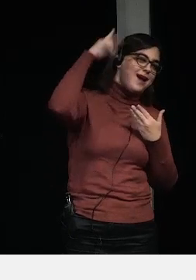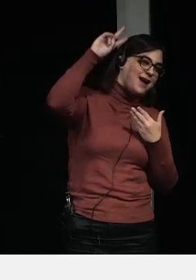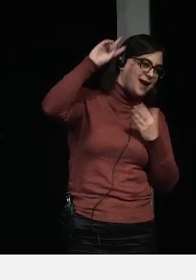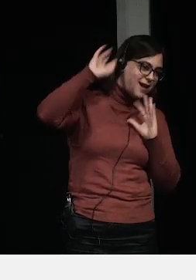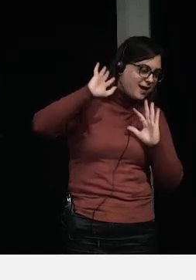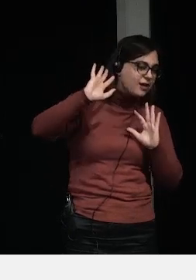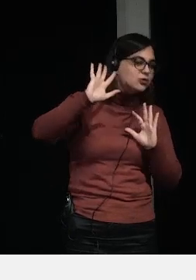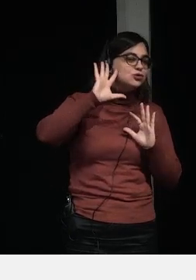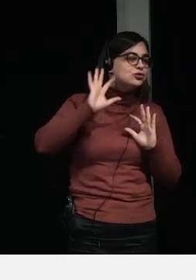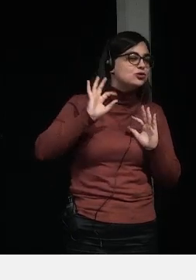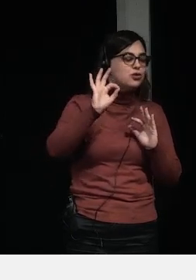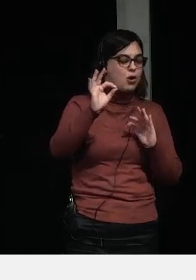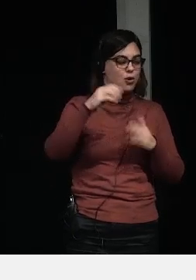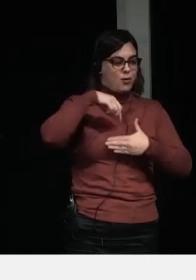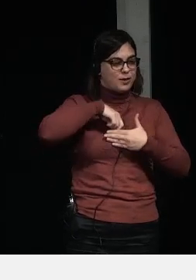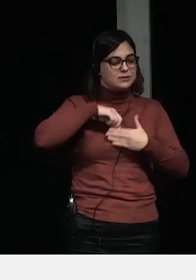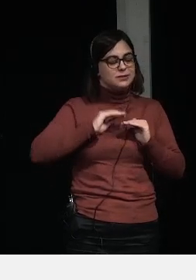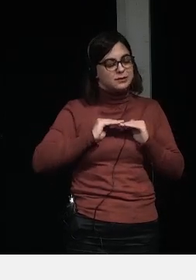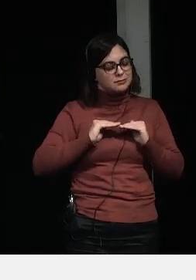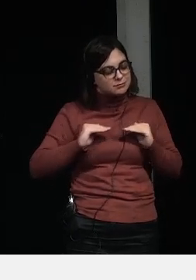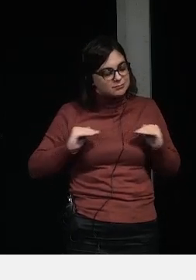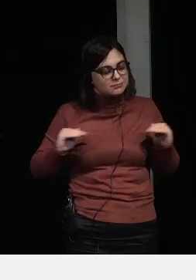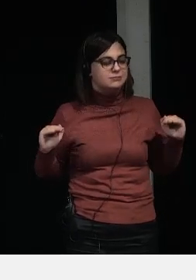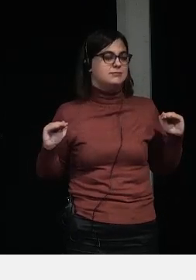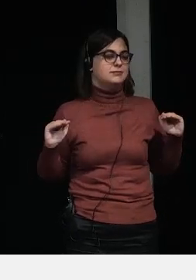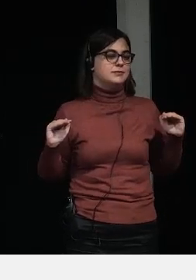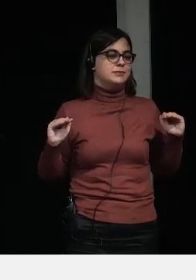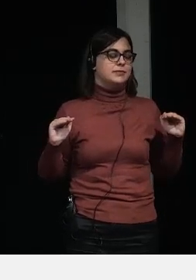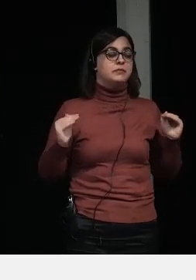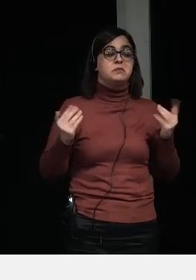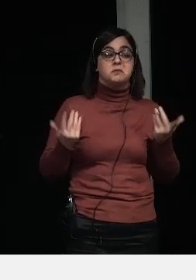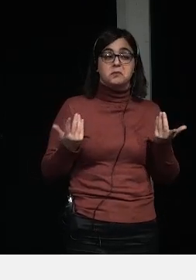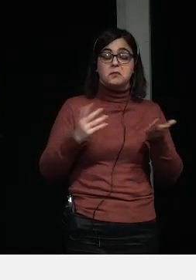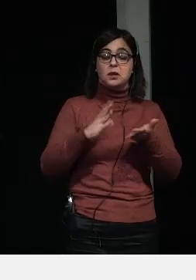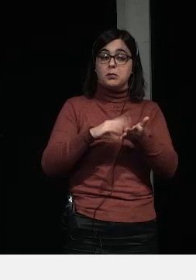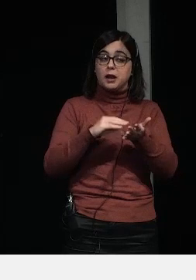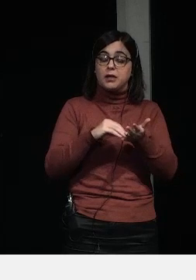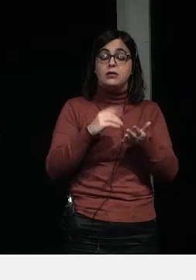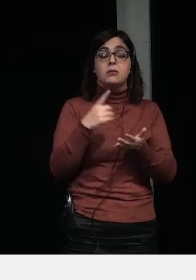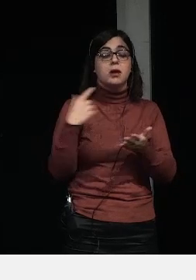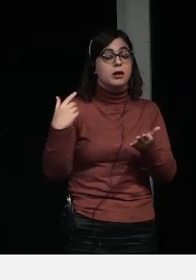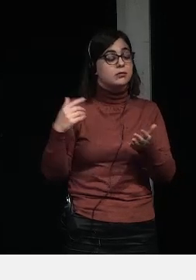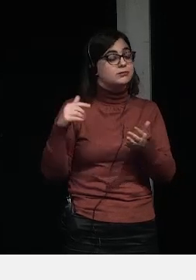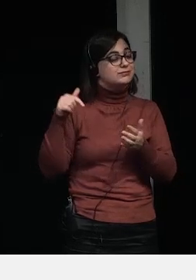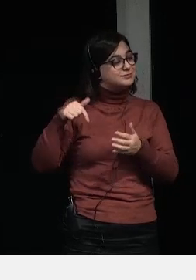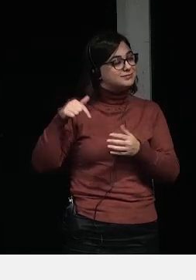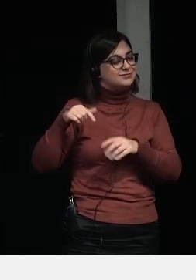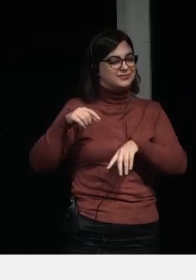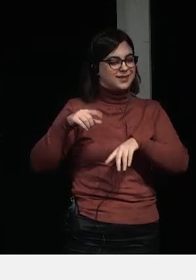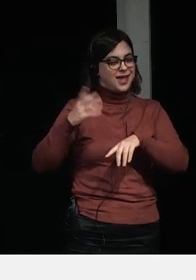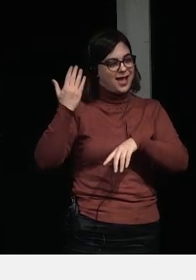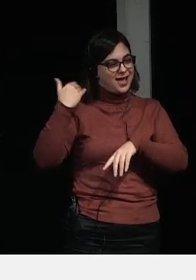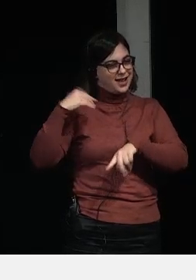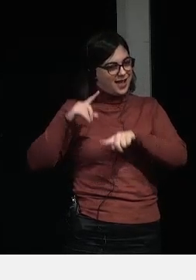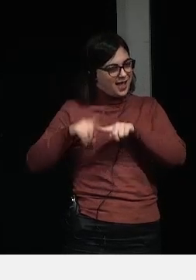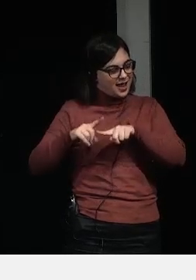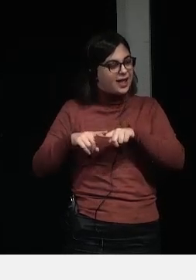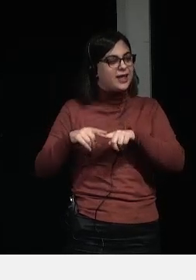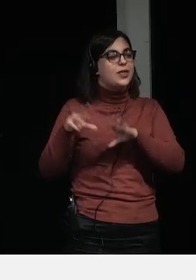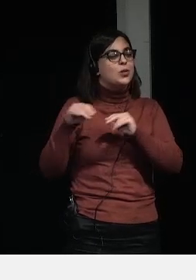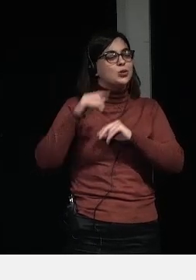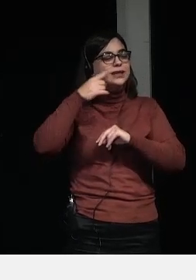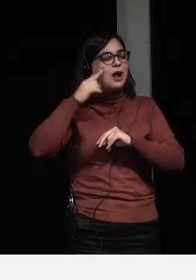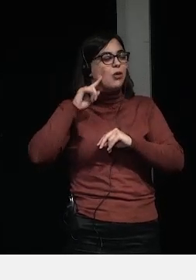is apt. The tragic action on stage deals with the issues of love, honor, betrayal, but also with the need to